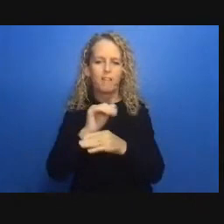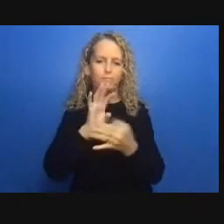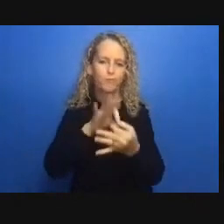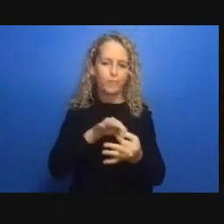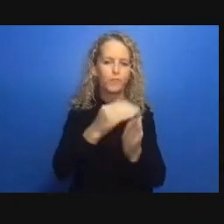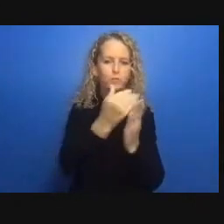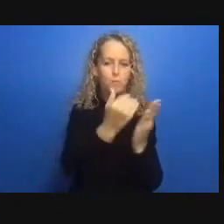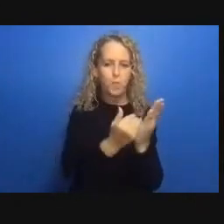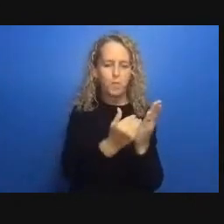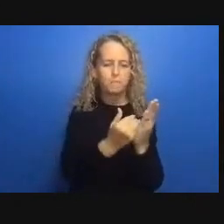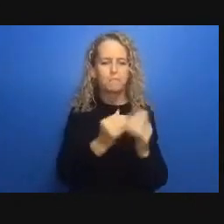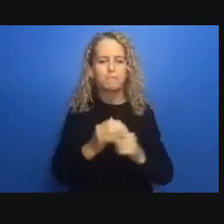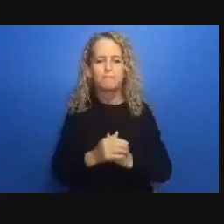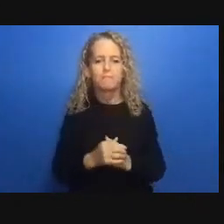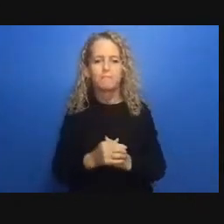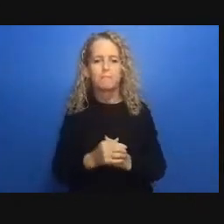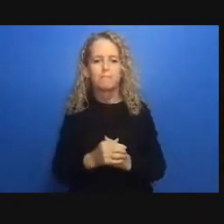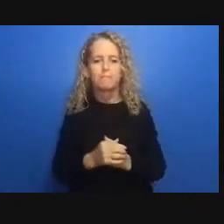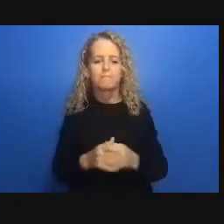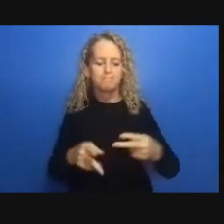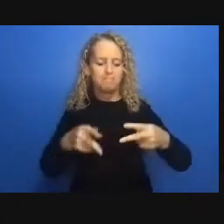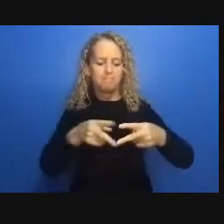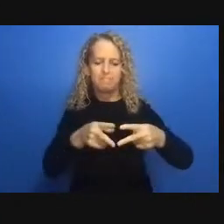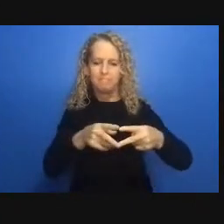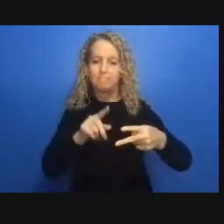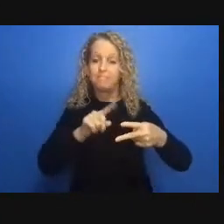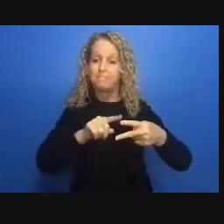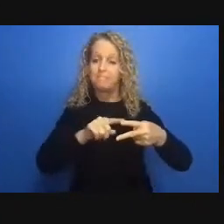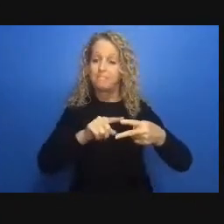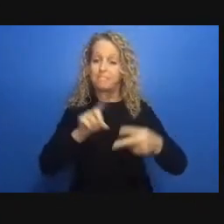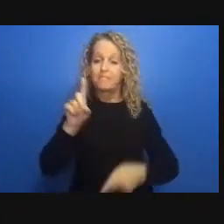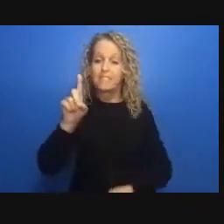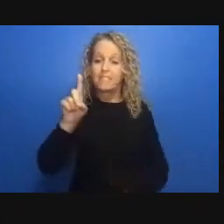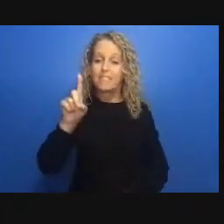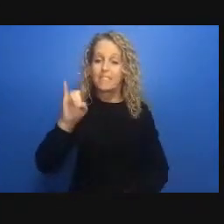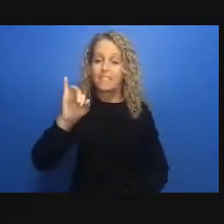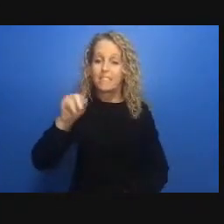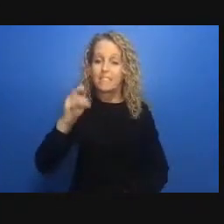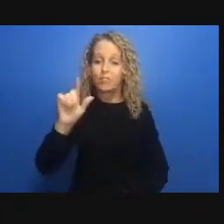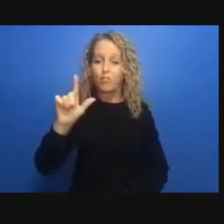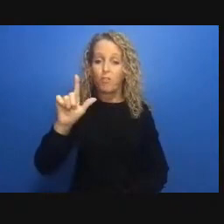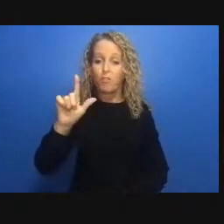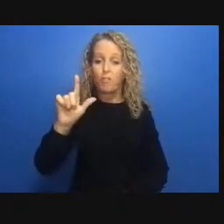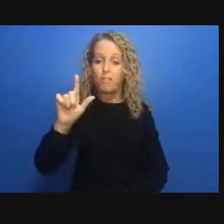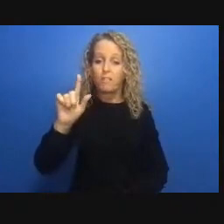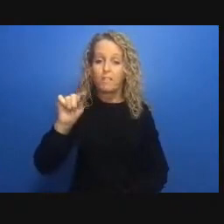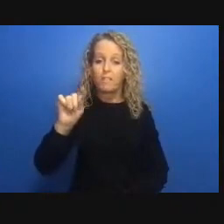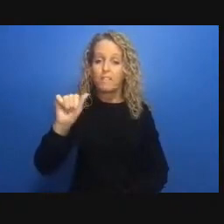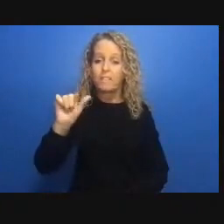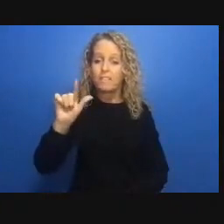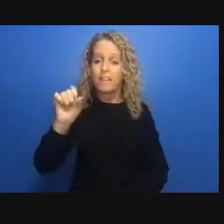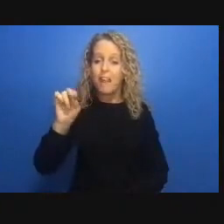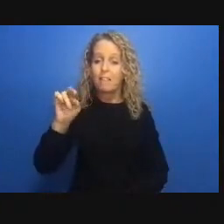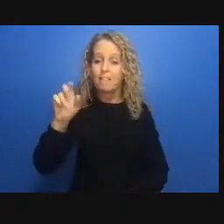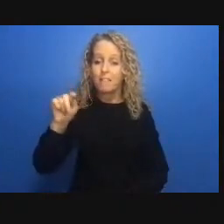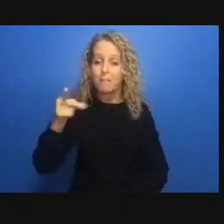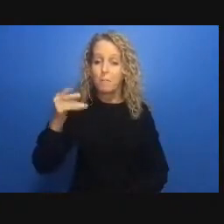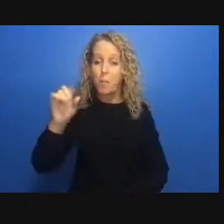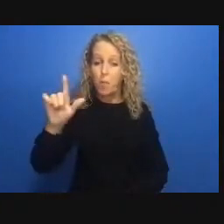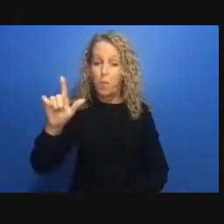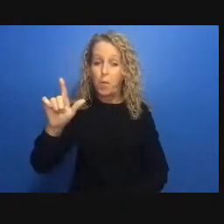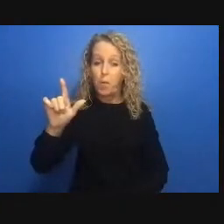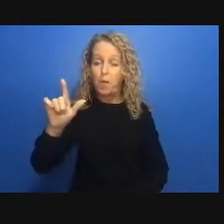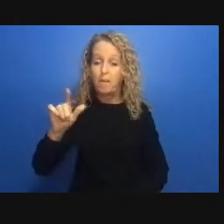So the first is about the digital talent pool. There's a fantastic report that I suggest, you know, everyone should read